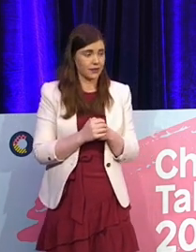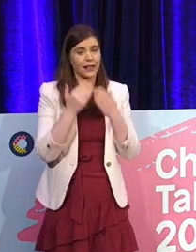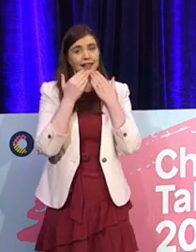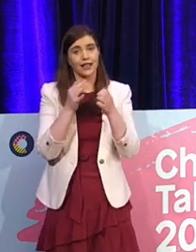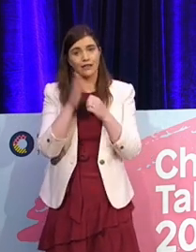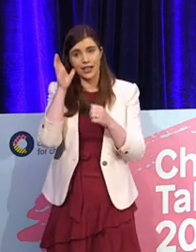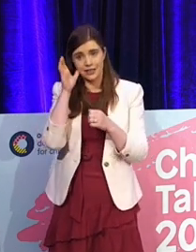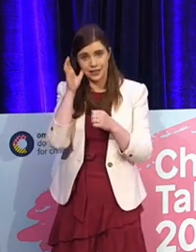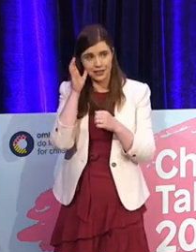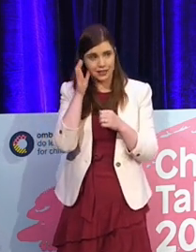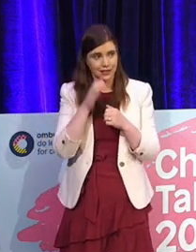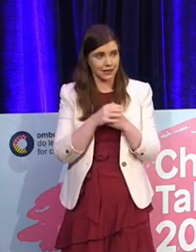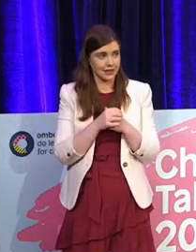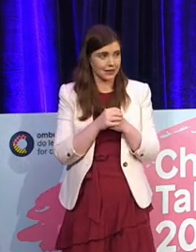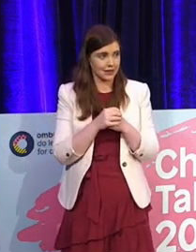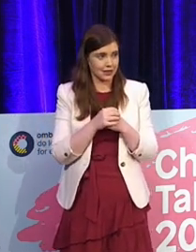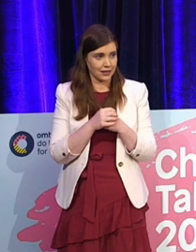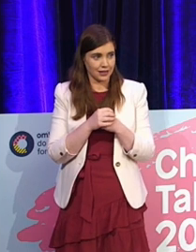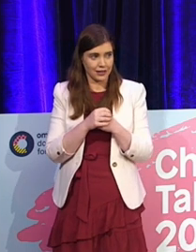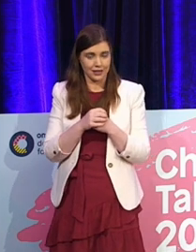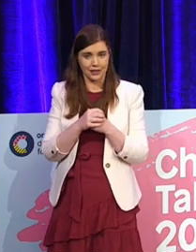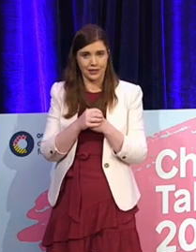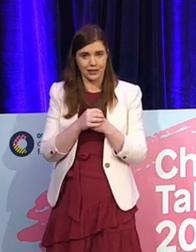Thanks for listening. I remember.